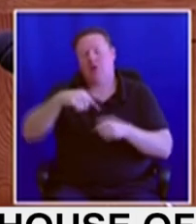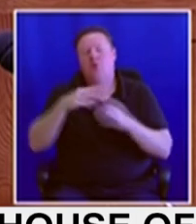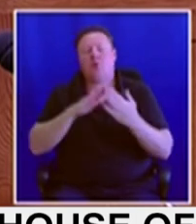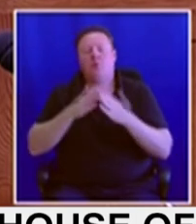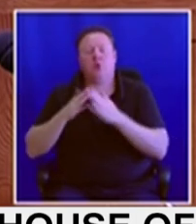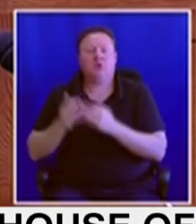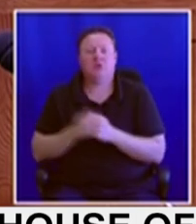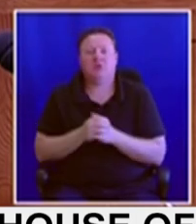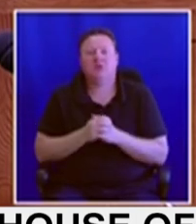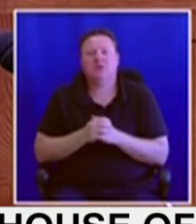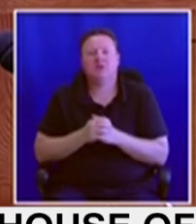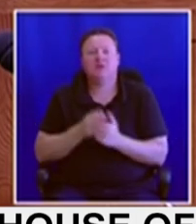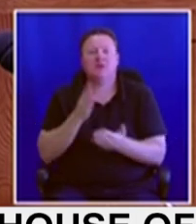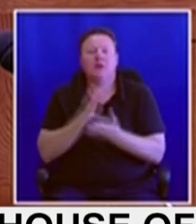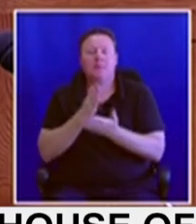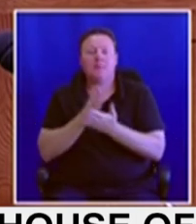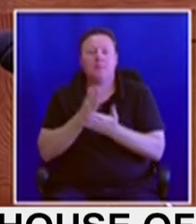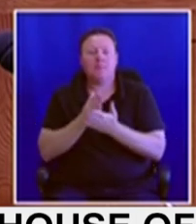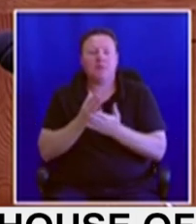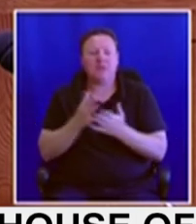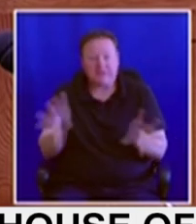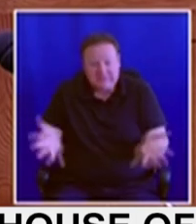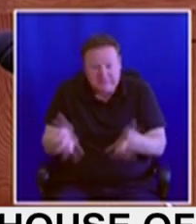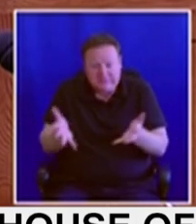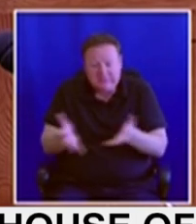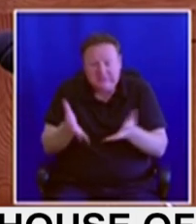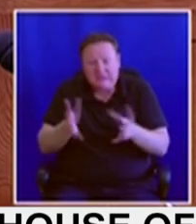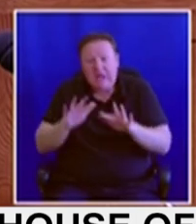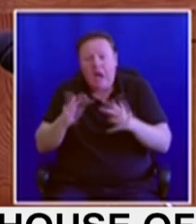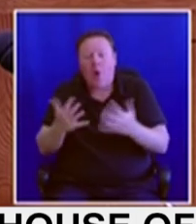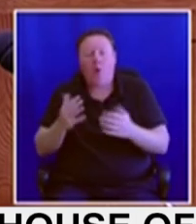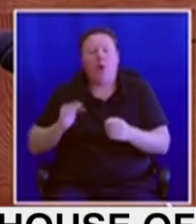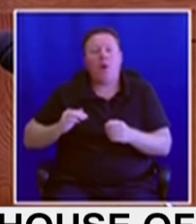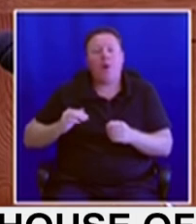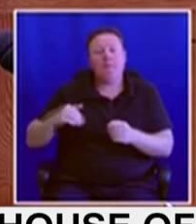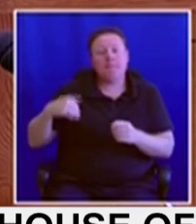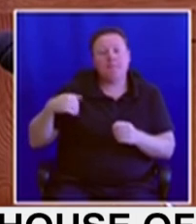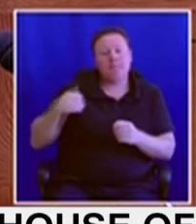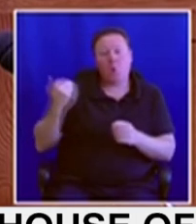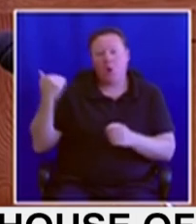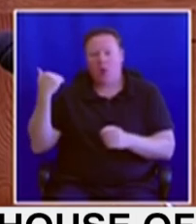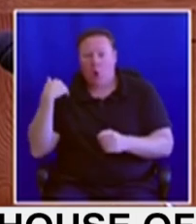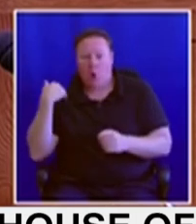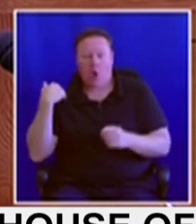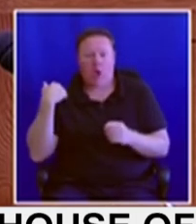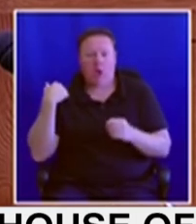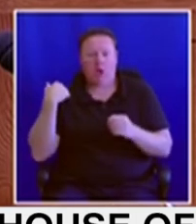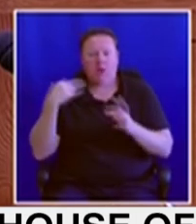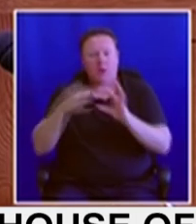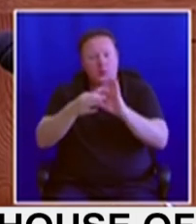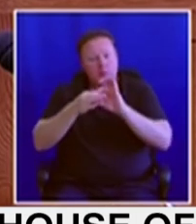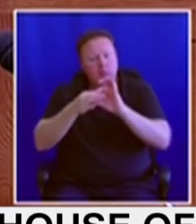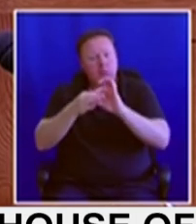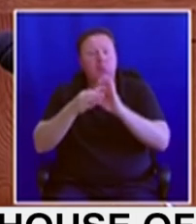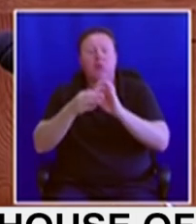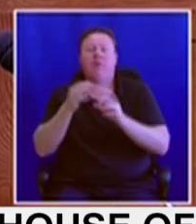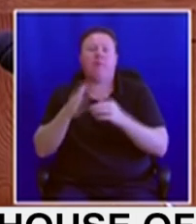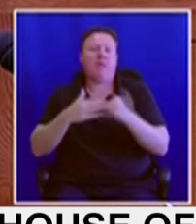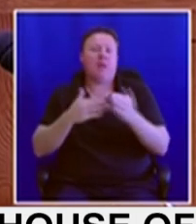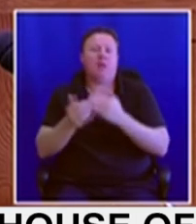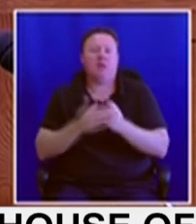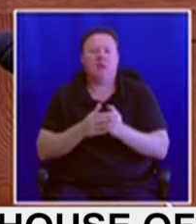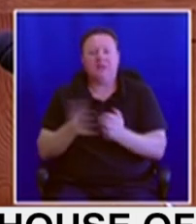must shape the way boys and girls relate to each other. Let us nurture young men and